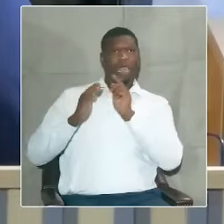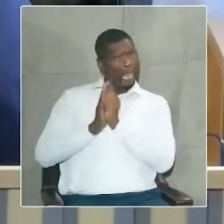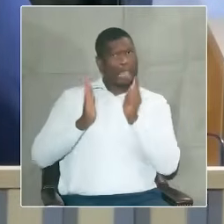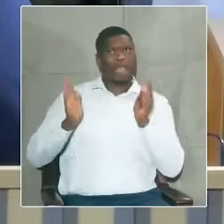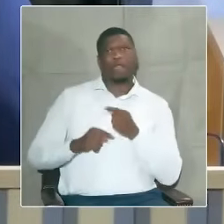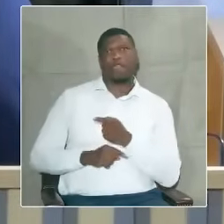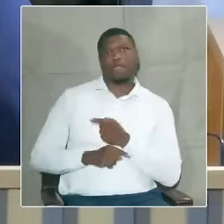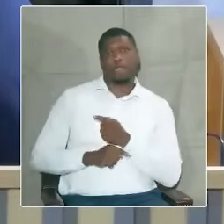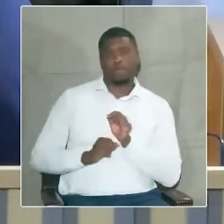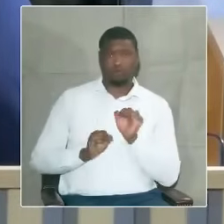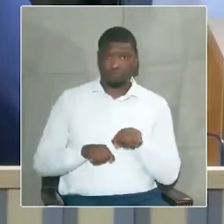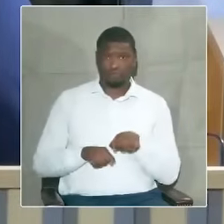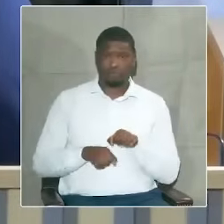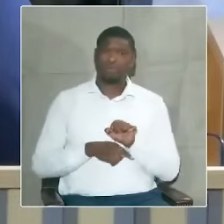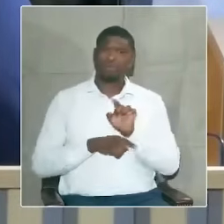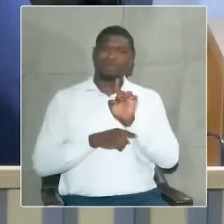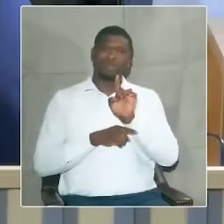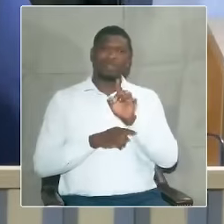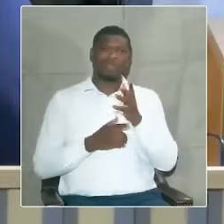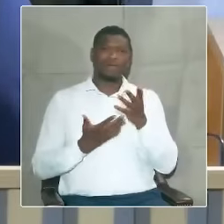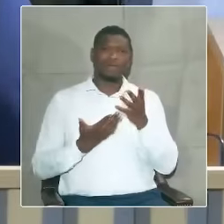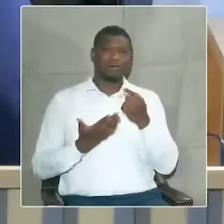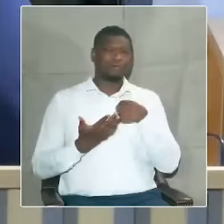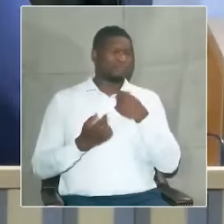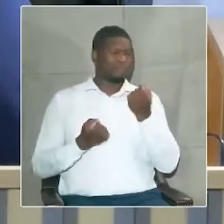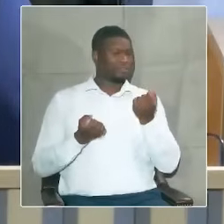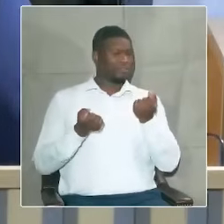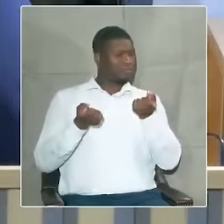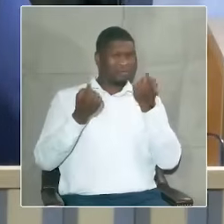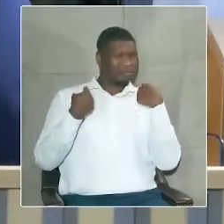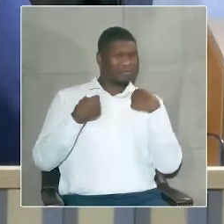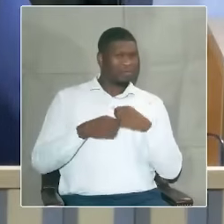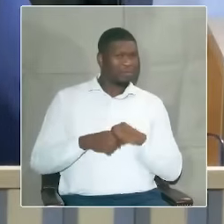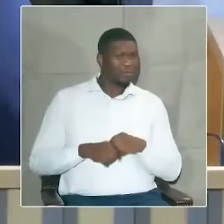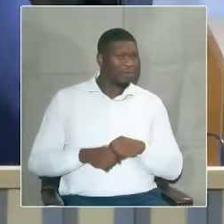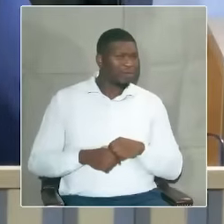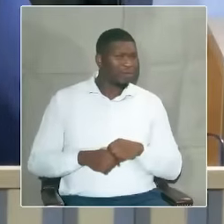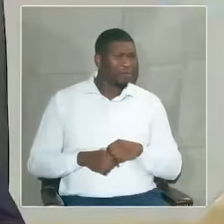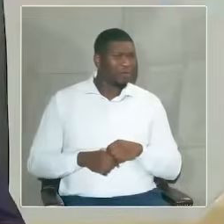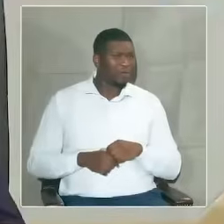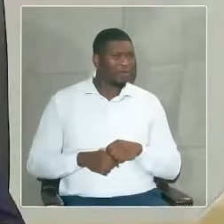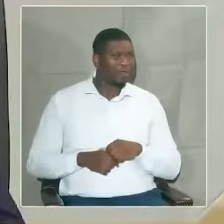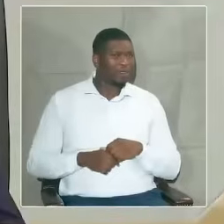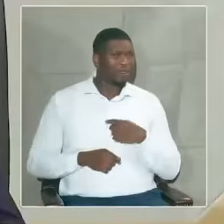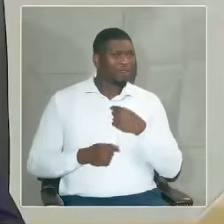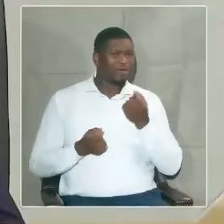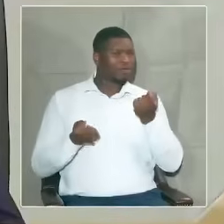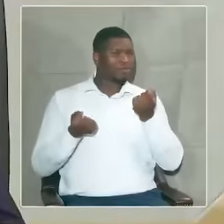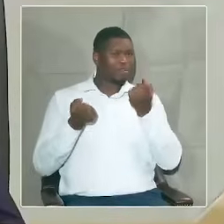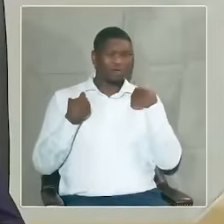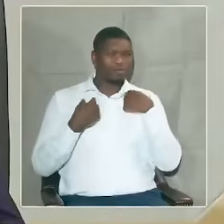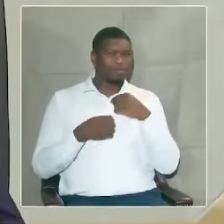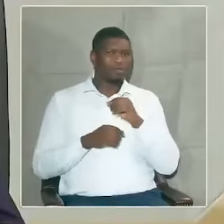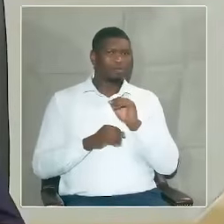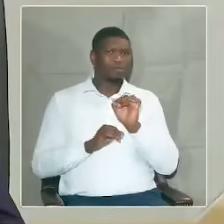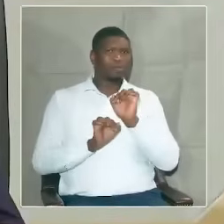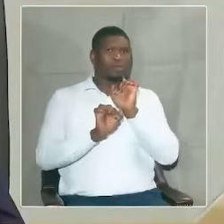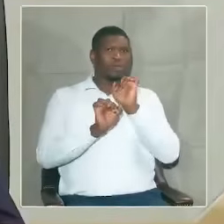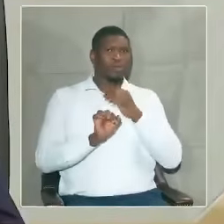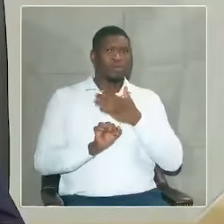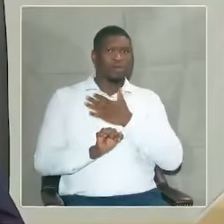Now, it doesn't quite make sense to me that you would have